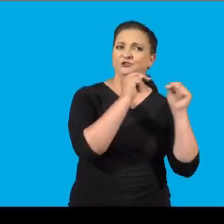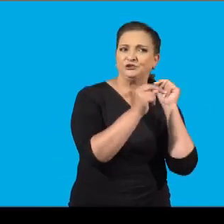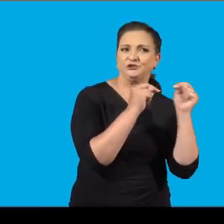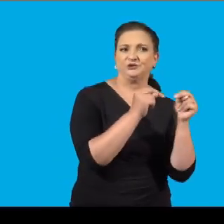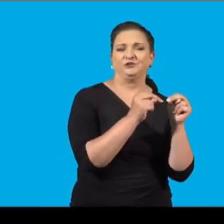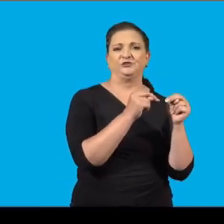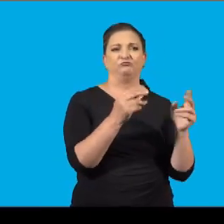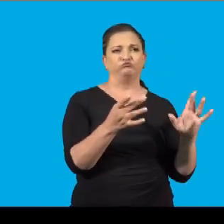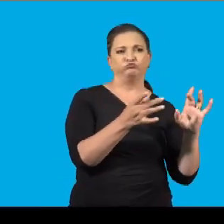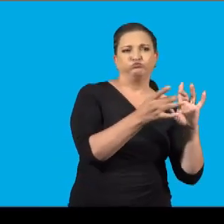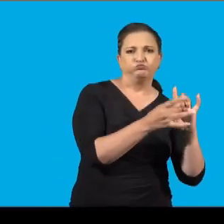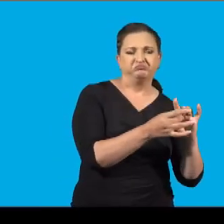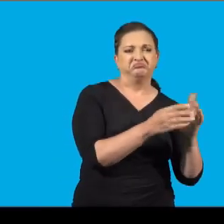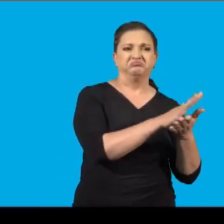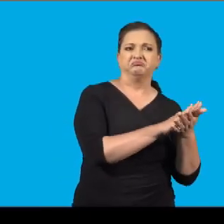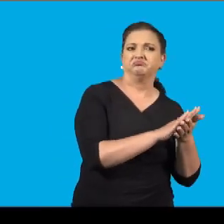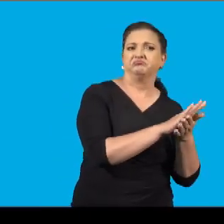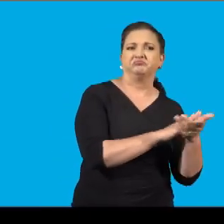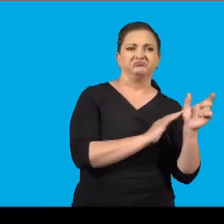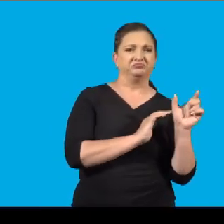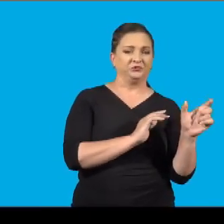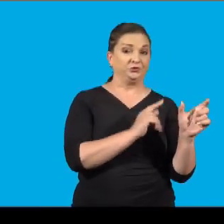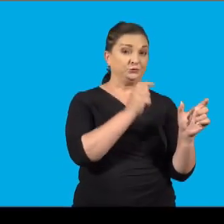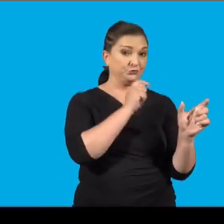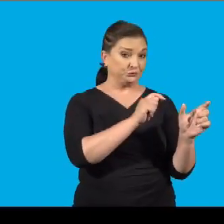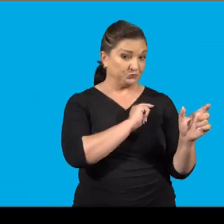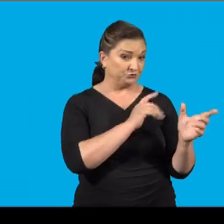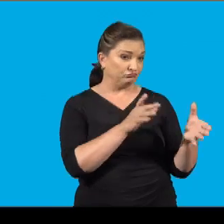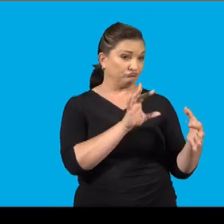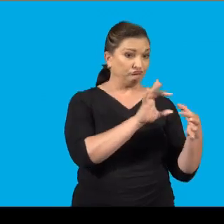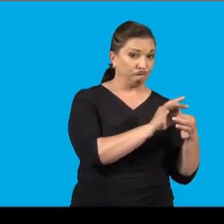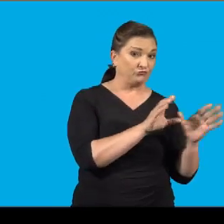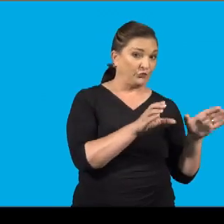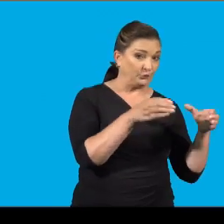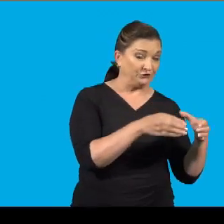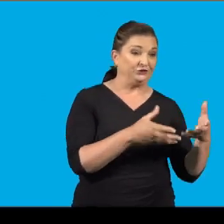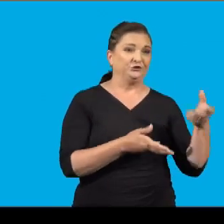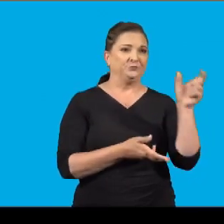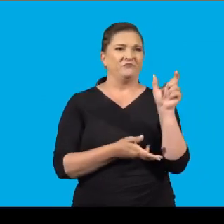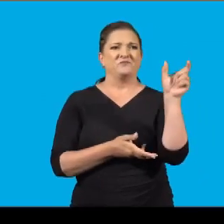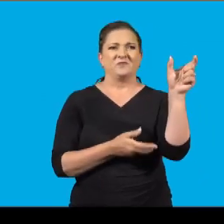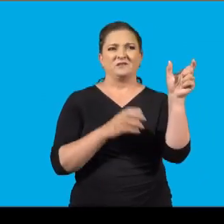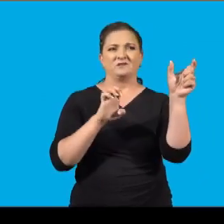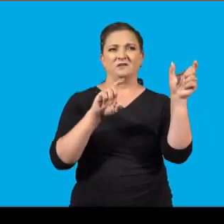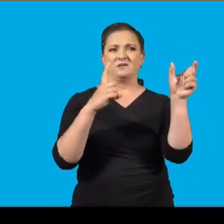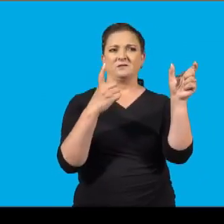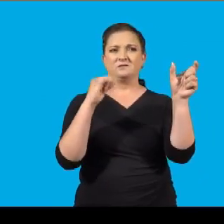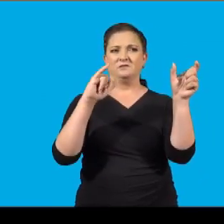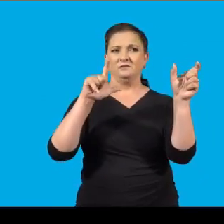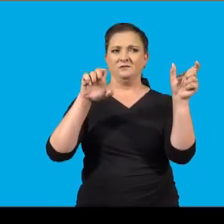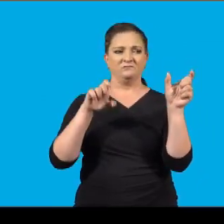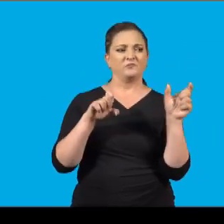theme, from negotiation to reconciliation, amnesty, Truth and Reconciliation Commission,